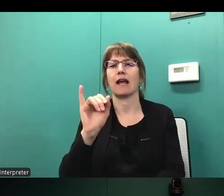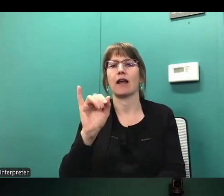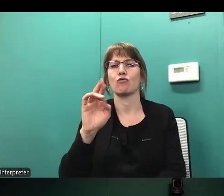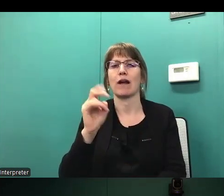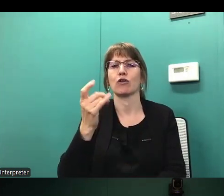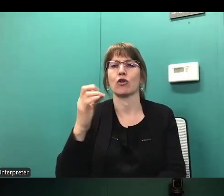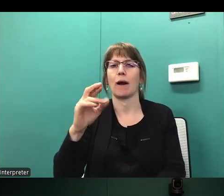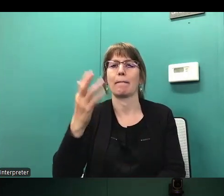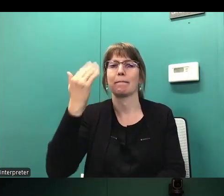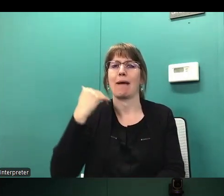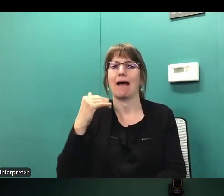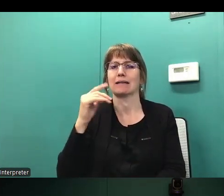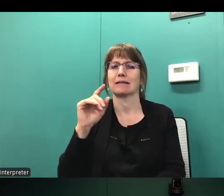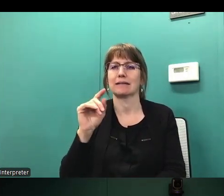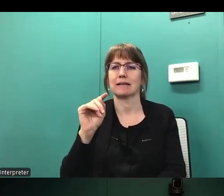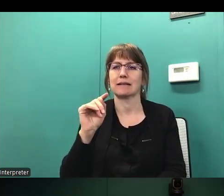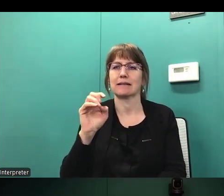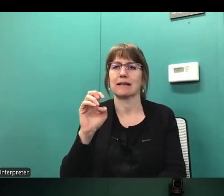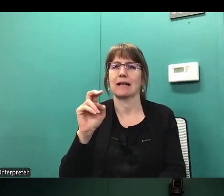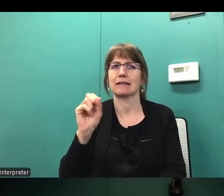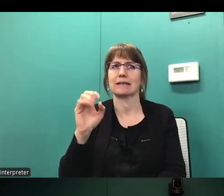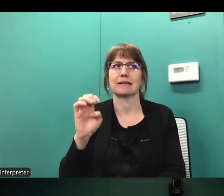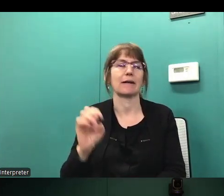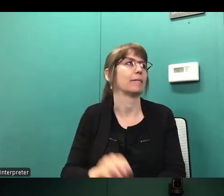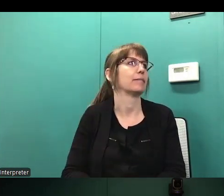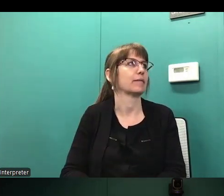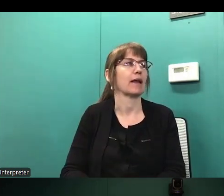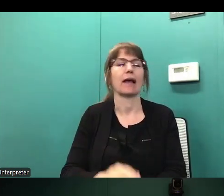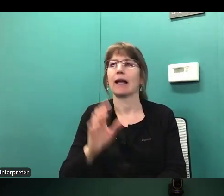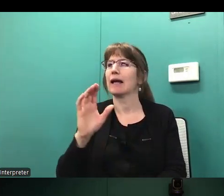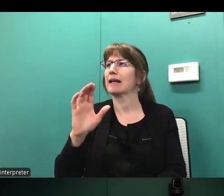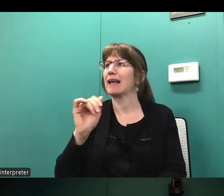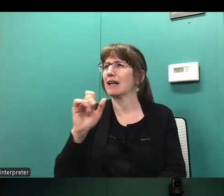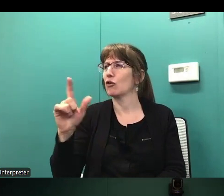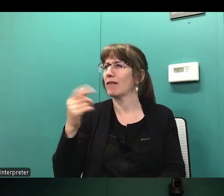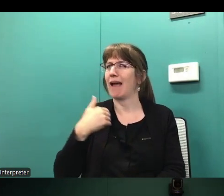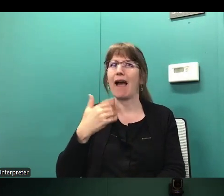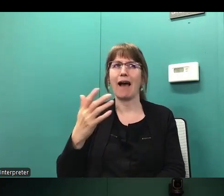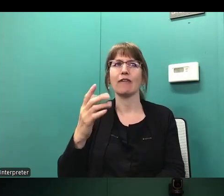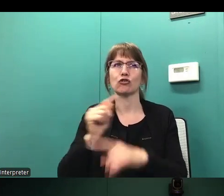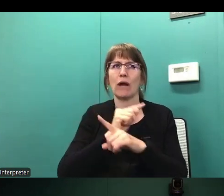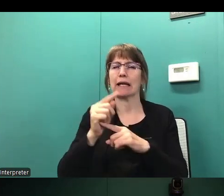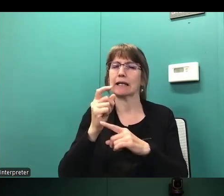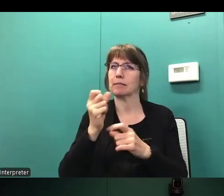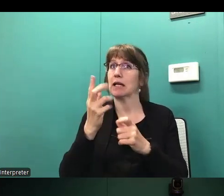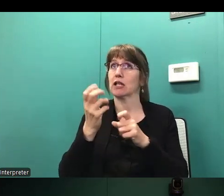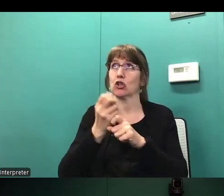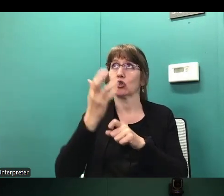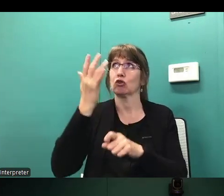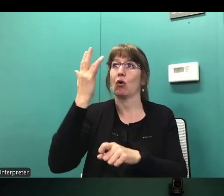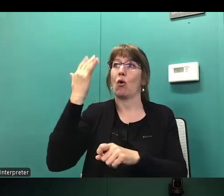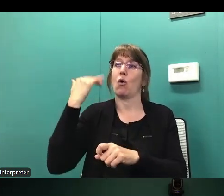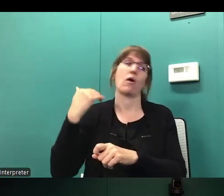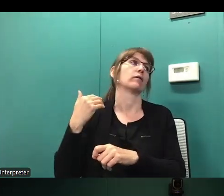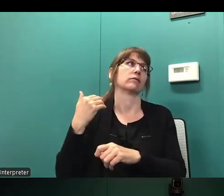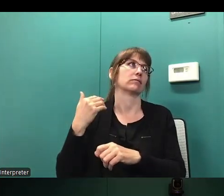Okay, so there's like actual training out there for castles, and I know years and years and years ago, maybe Heather went to it. It has not been since I've been here in 17